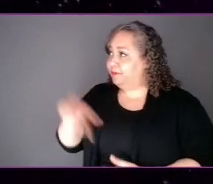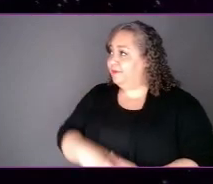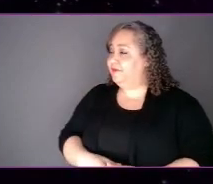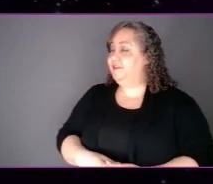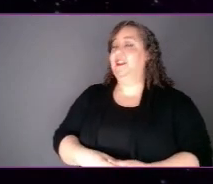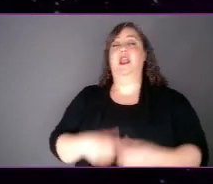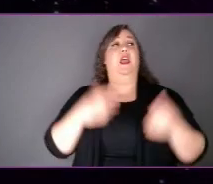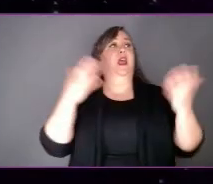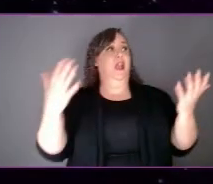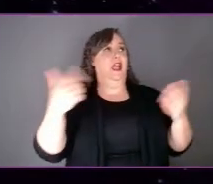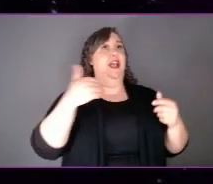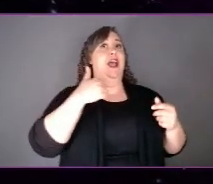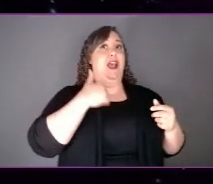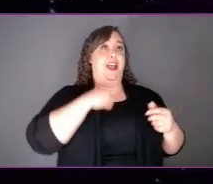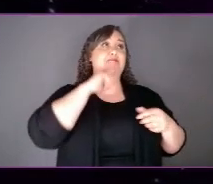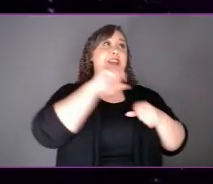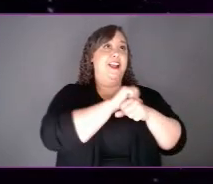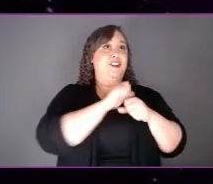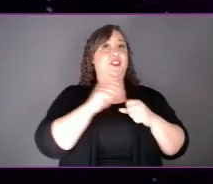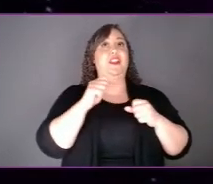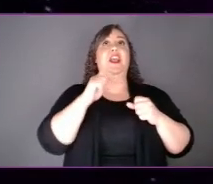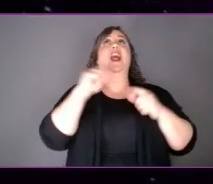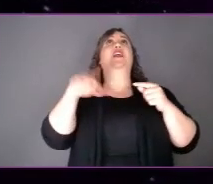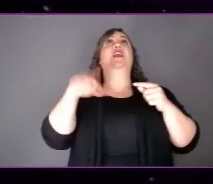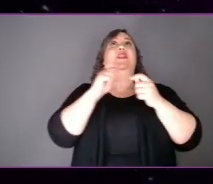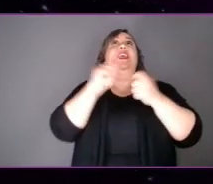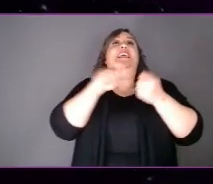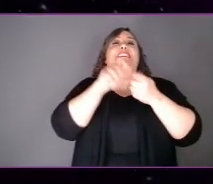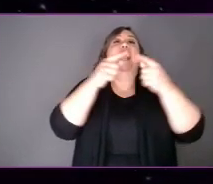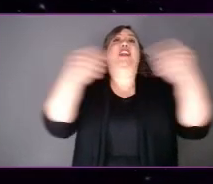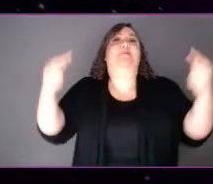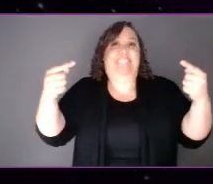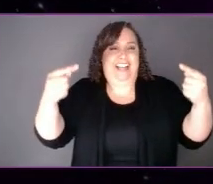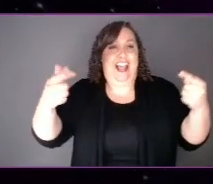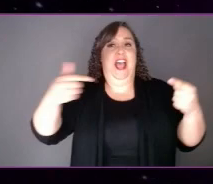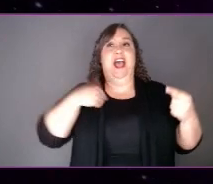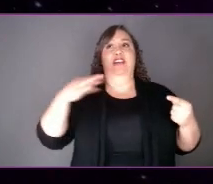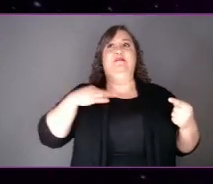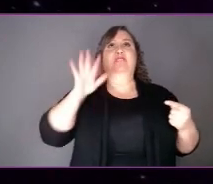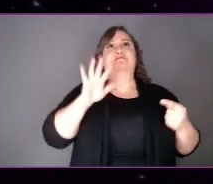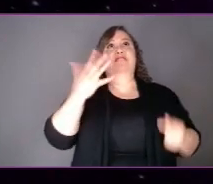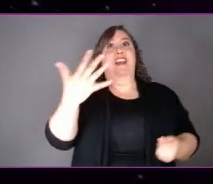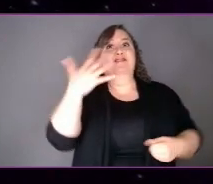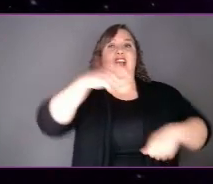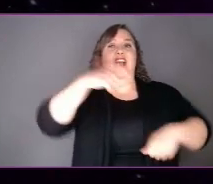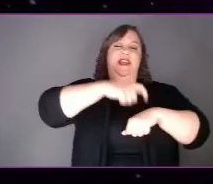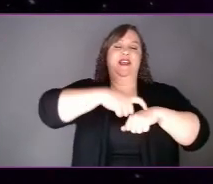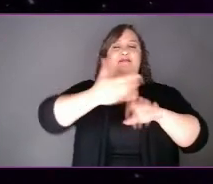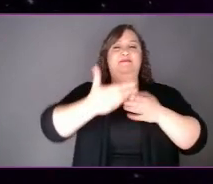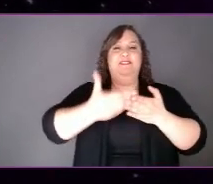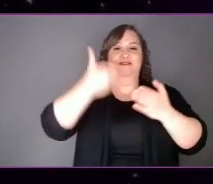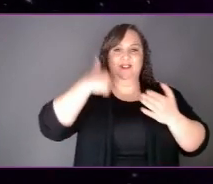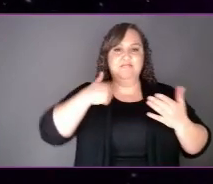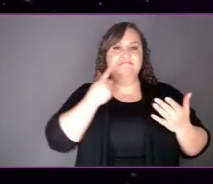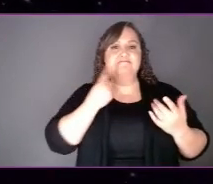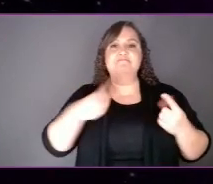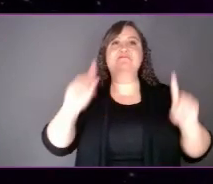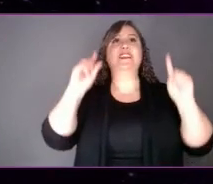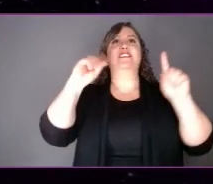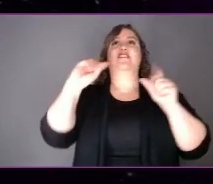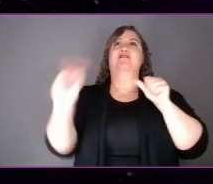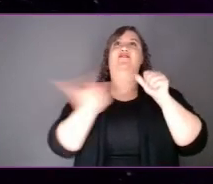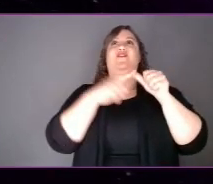I am actually kind of the exact opposite of that. I actually applied about 5 times before getting my first internship.